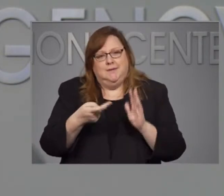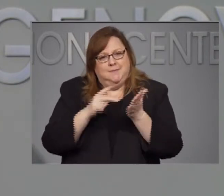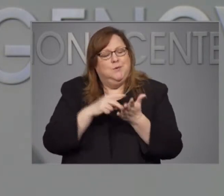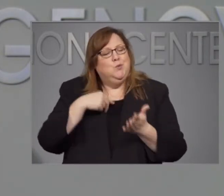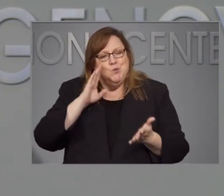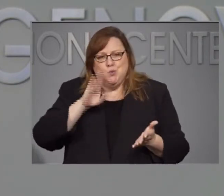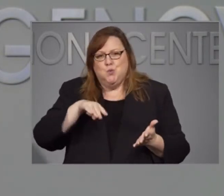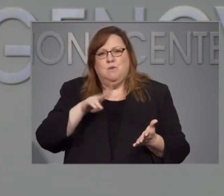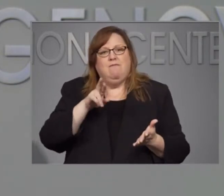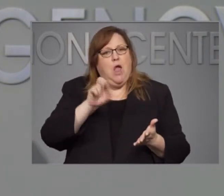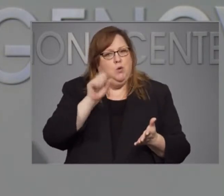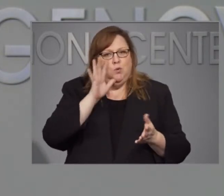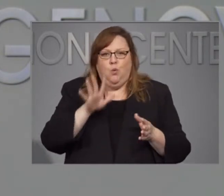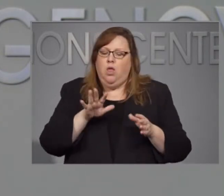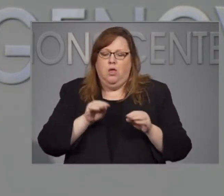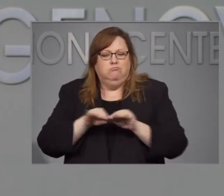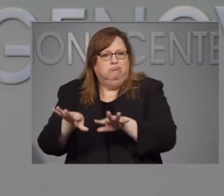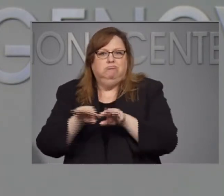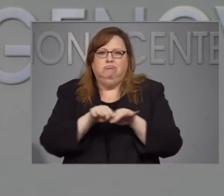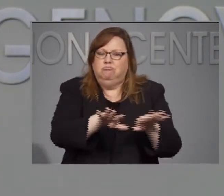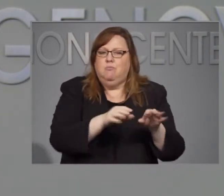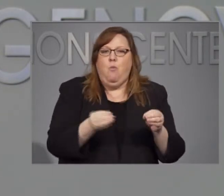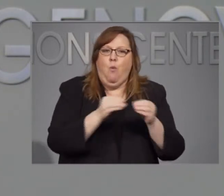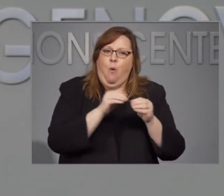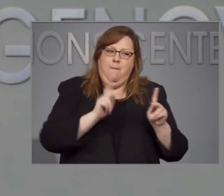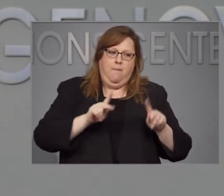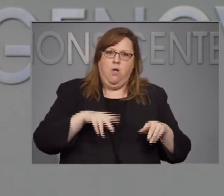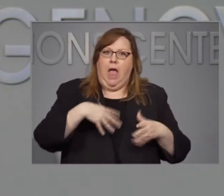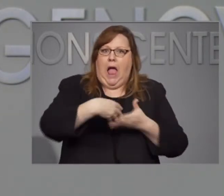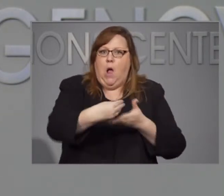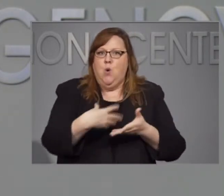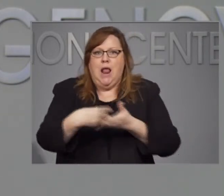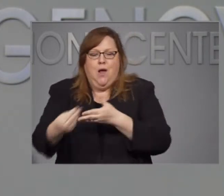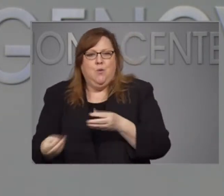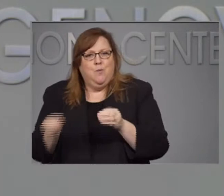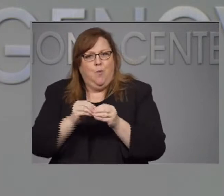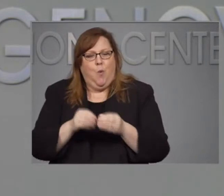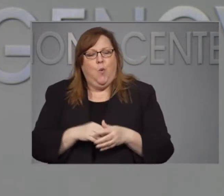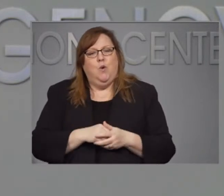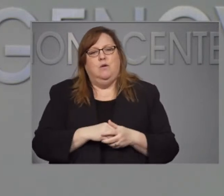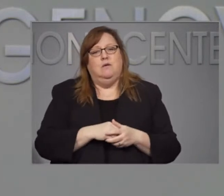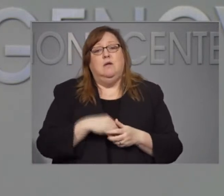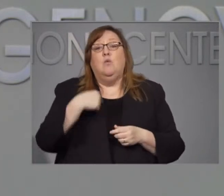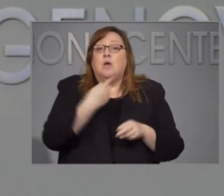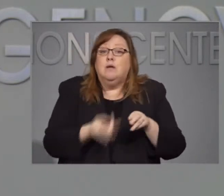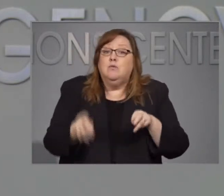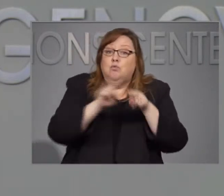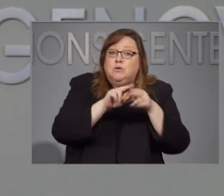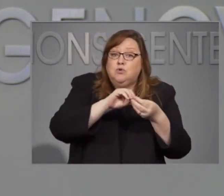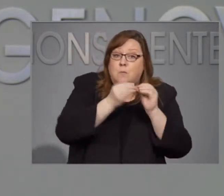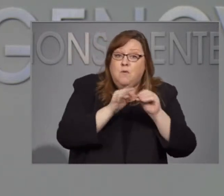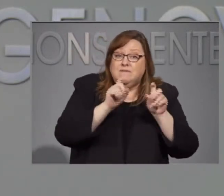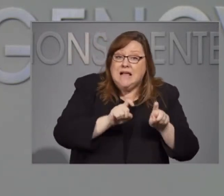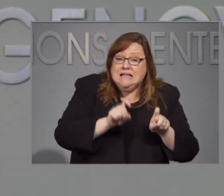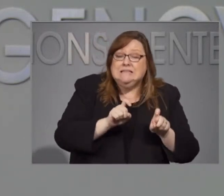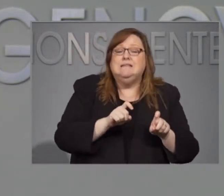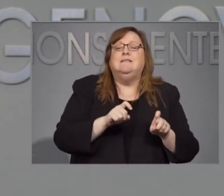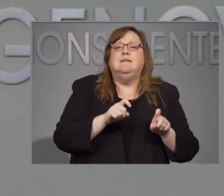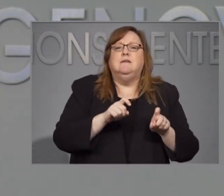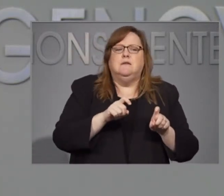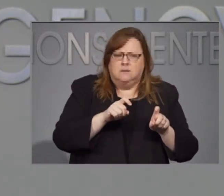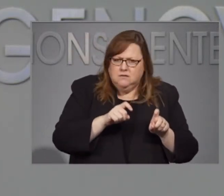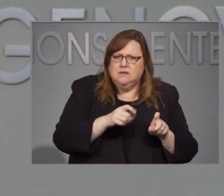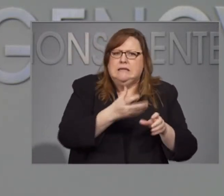our trends, and frankly, the increased testing that we need to do helps us identify where the virus is and try